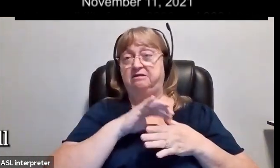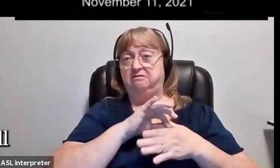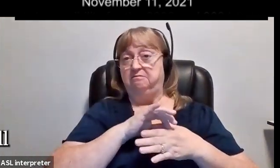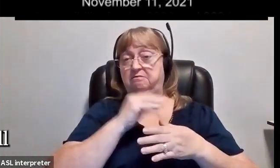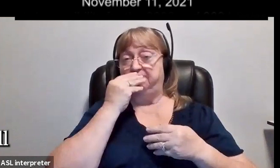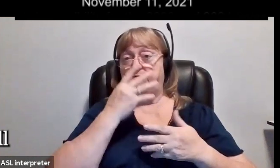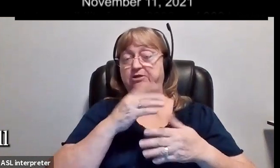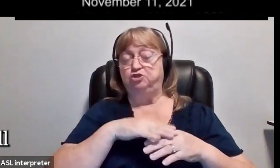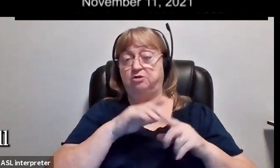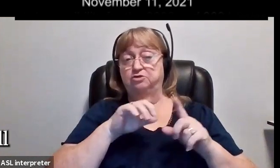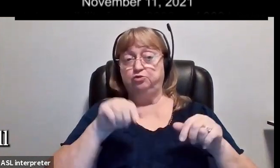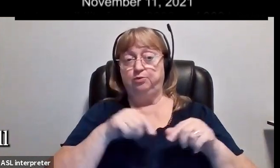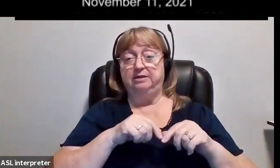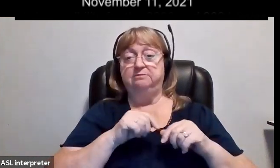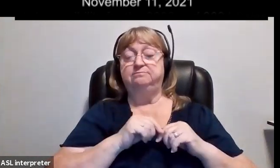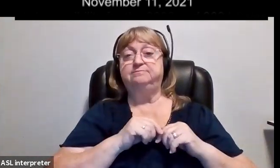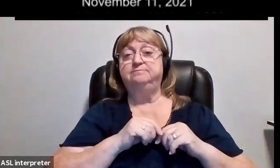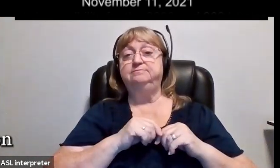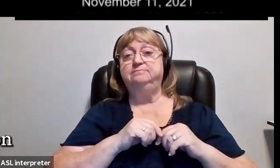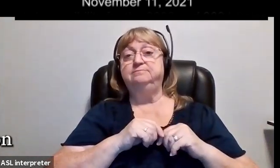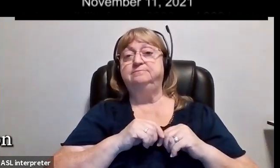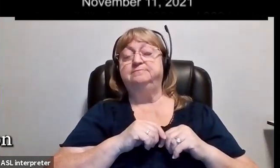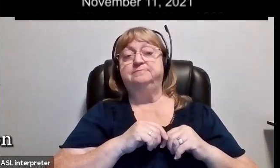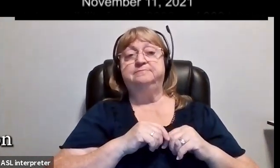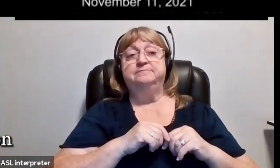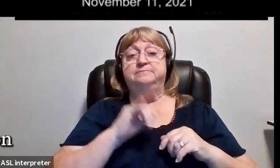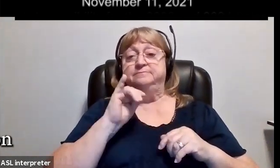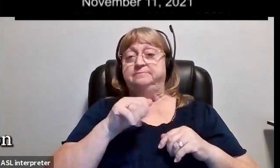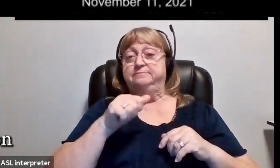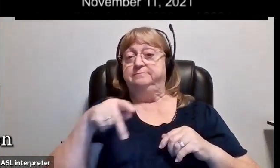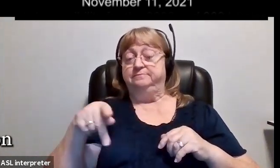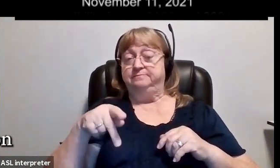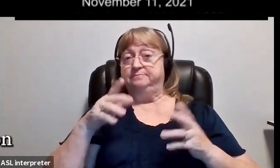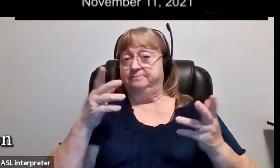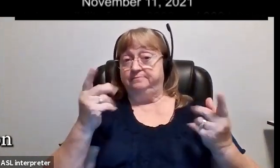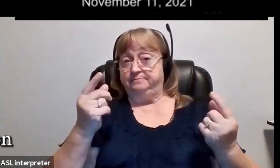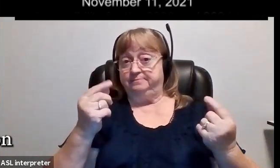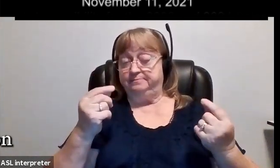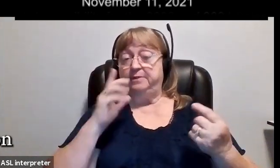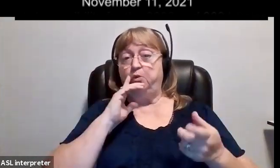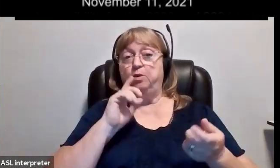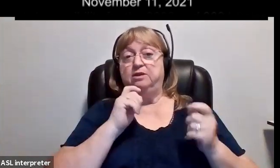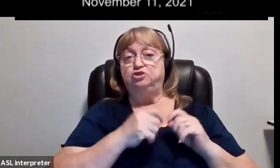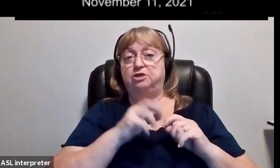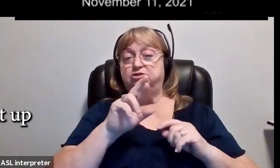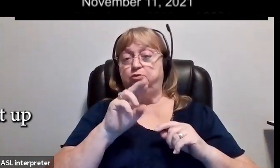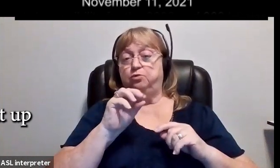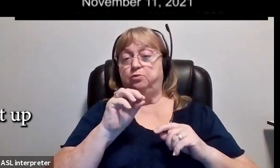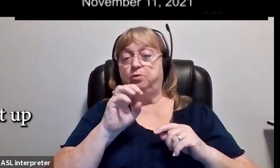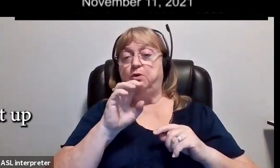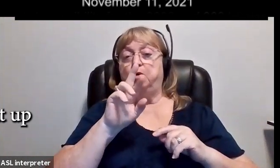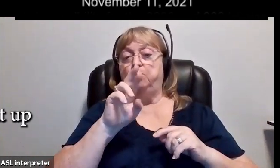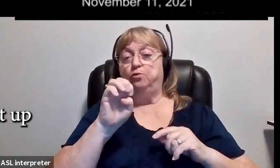you the app will, what it does is adjust the resolution so